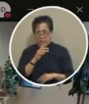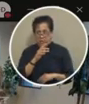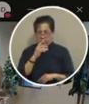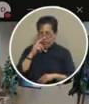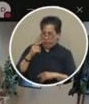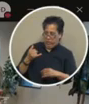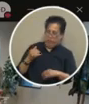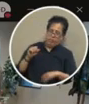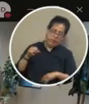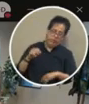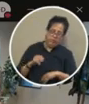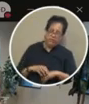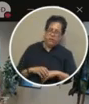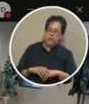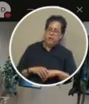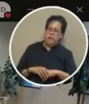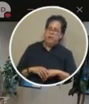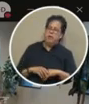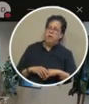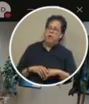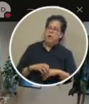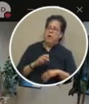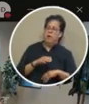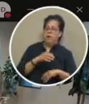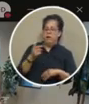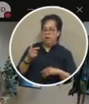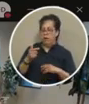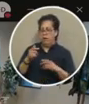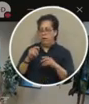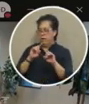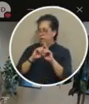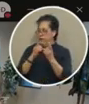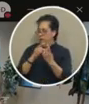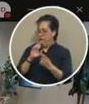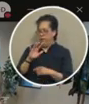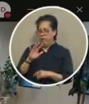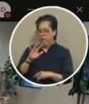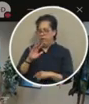For now, yes. Okay. Representative Salcido, did you wish to speak?